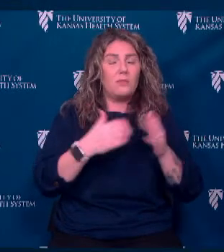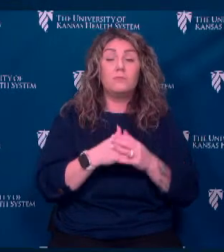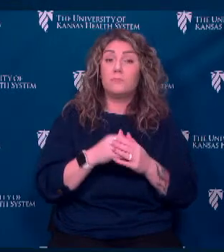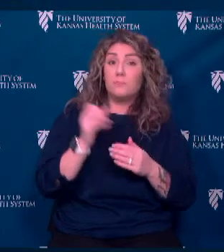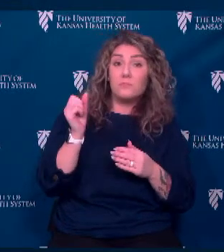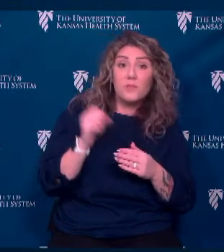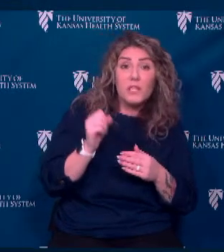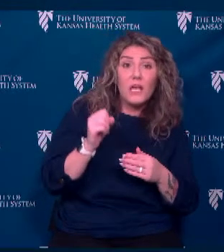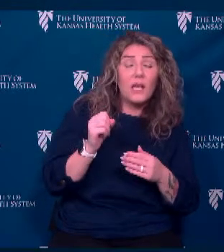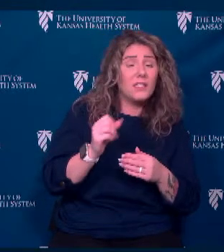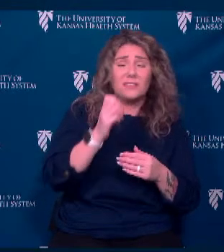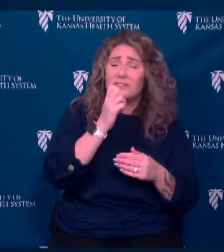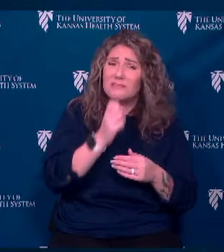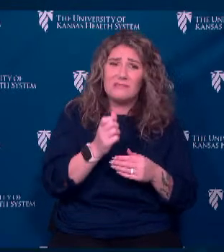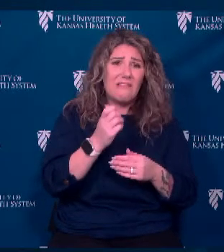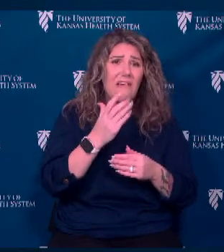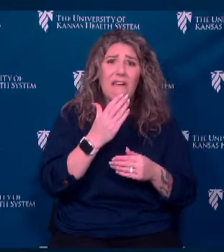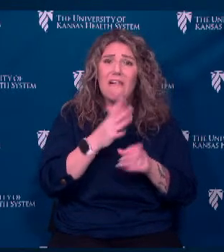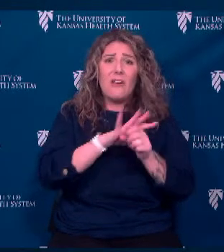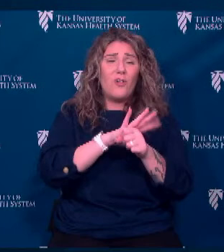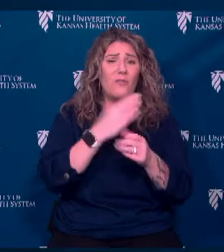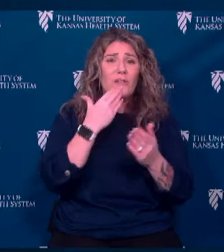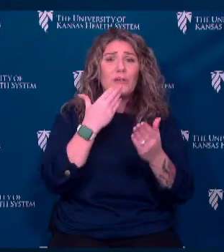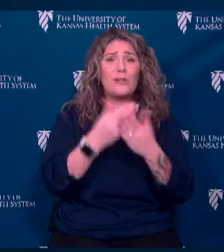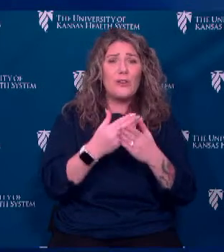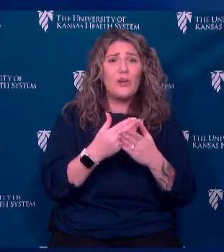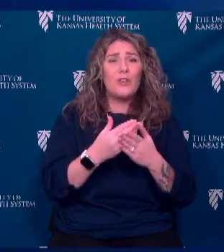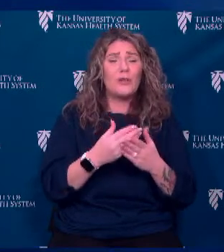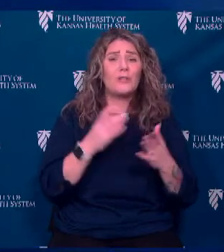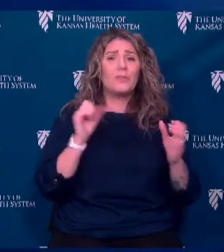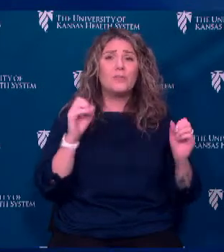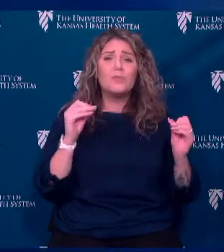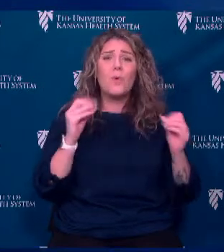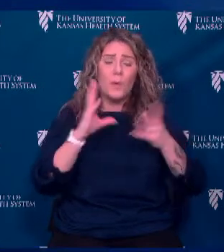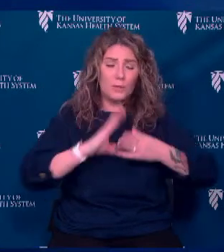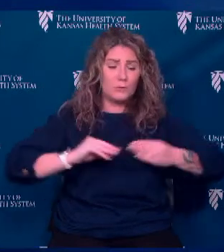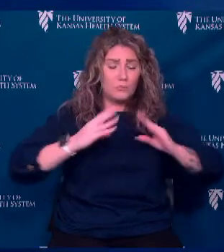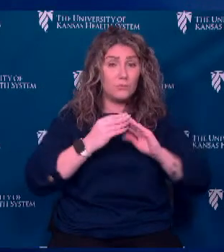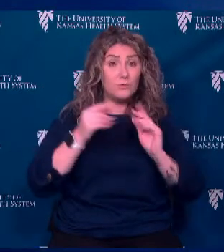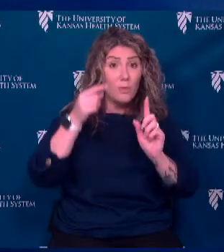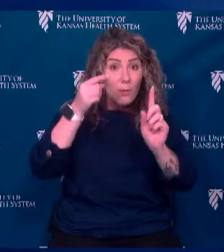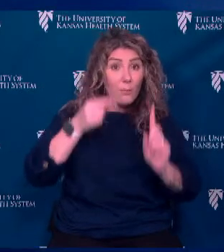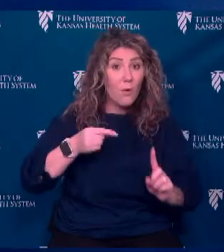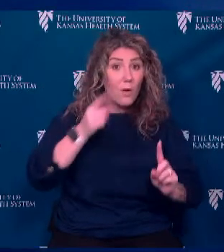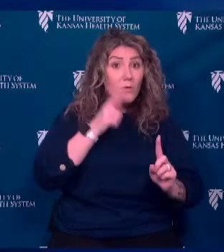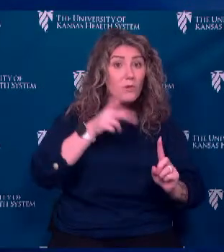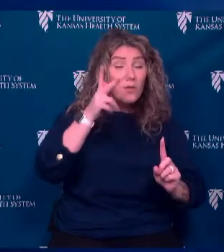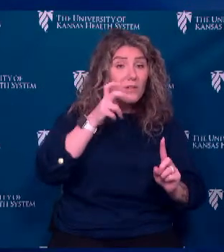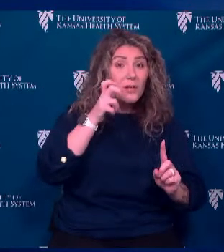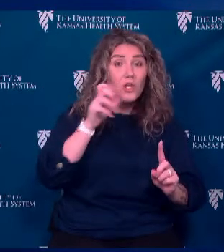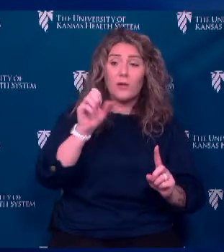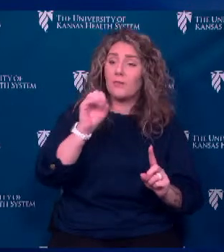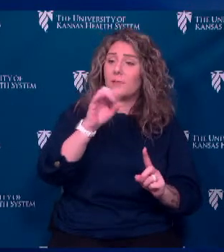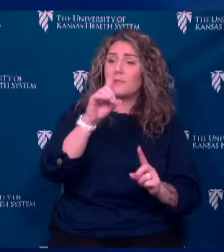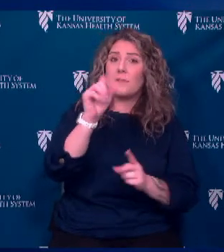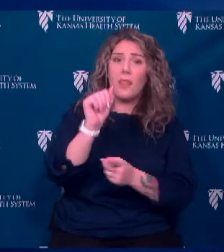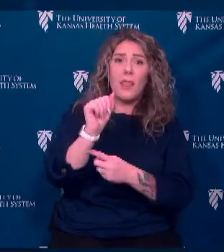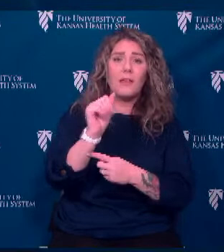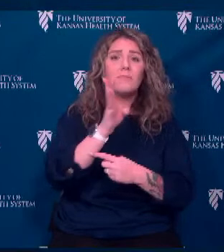It is definitely not COVID good, and this is the story is we're hearing it from Salina. Let's turn